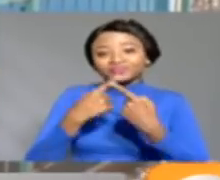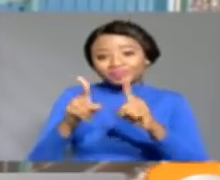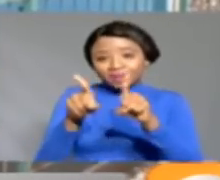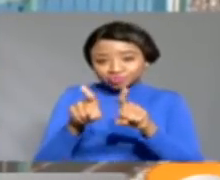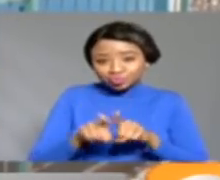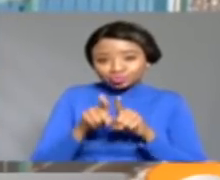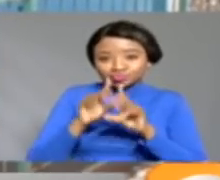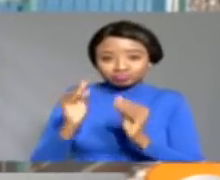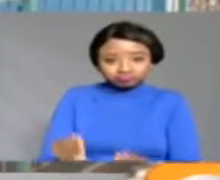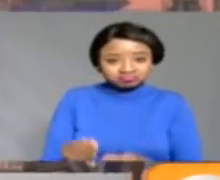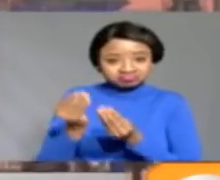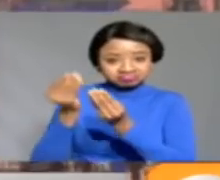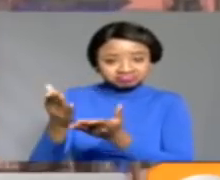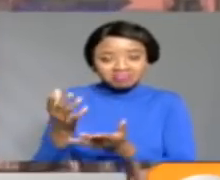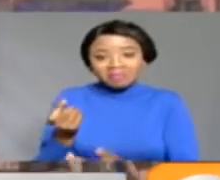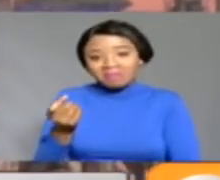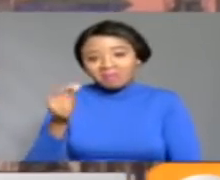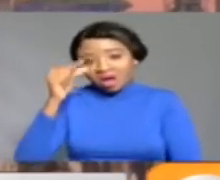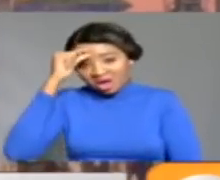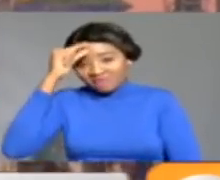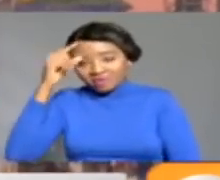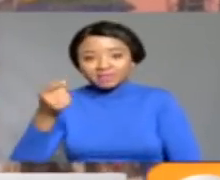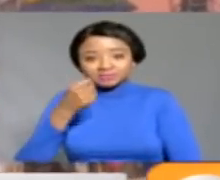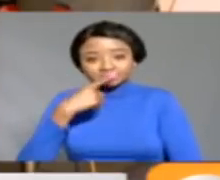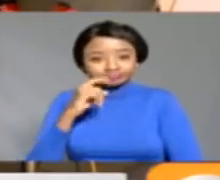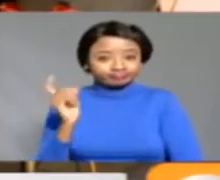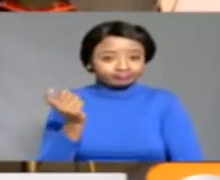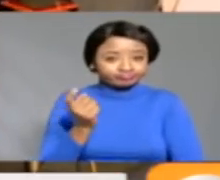been forwarded to the government chemist after the